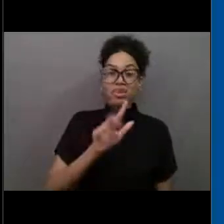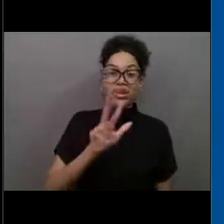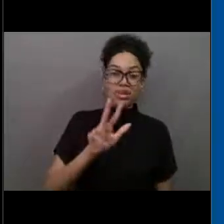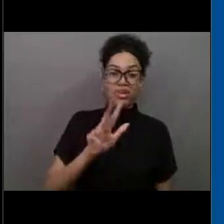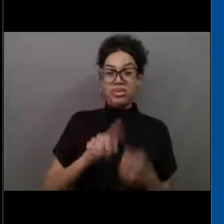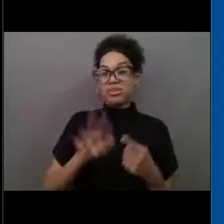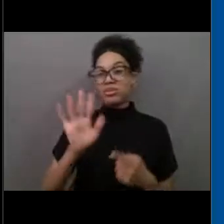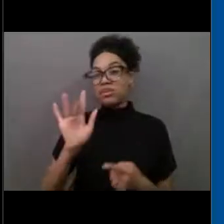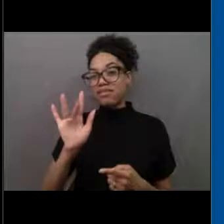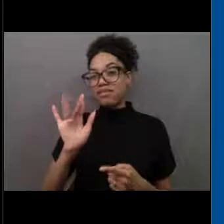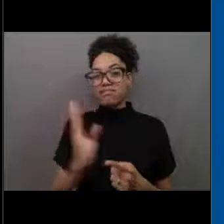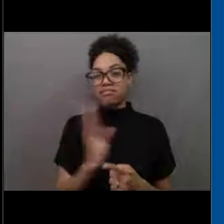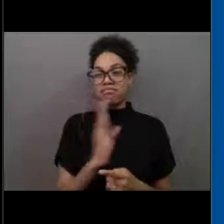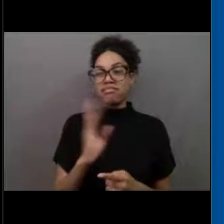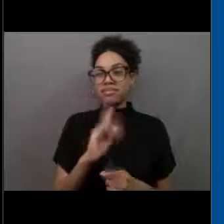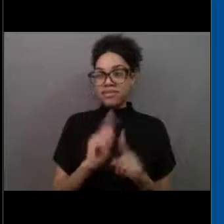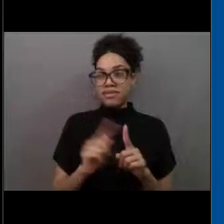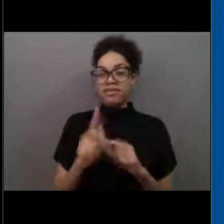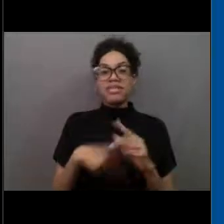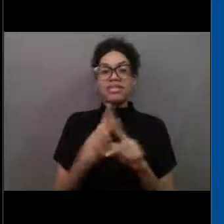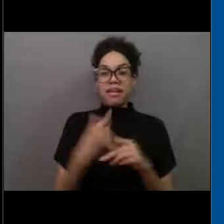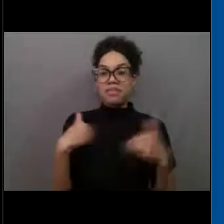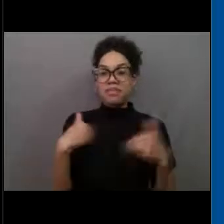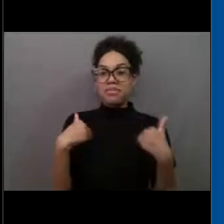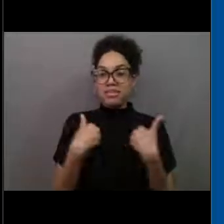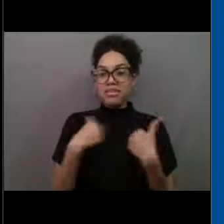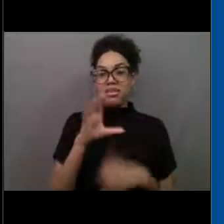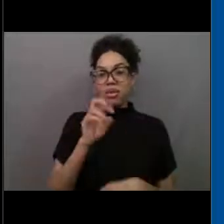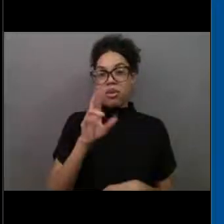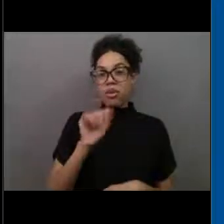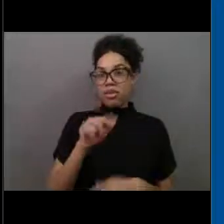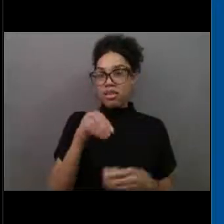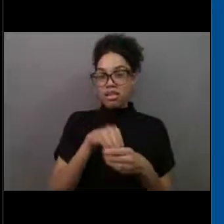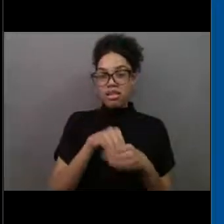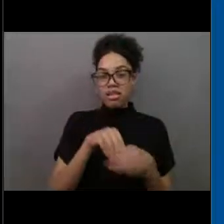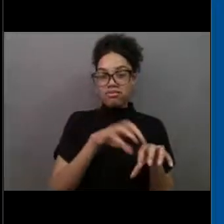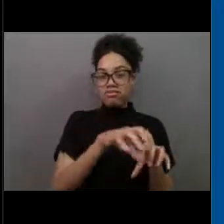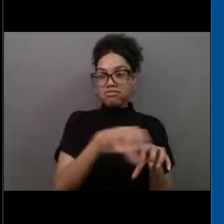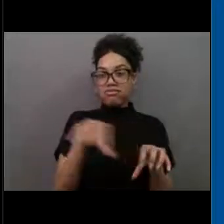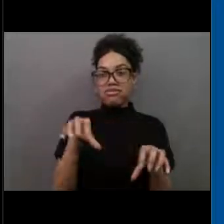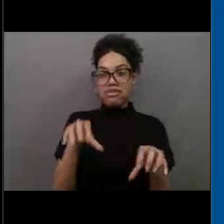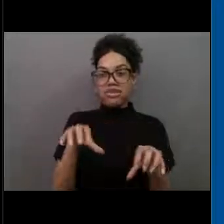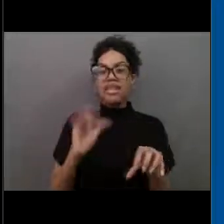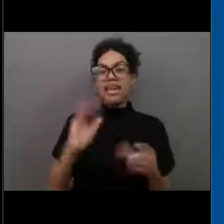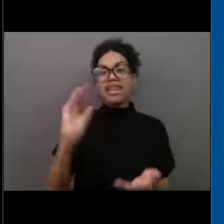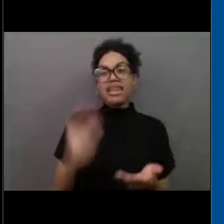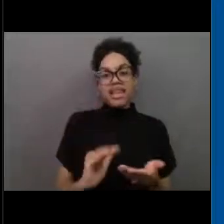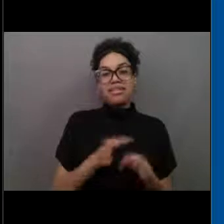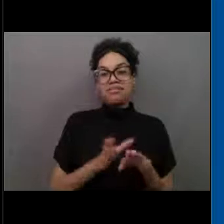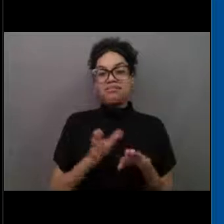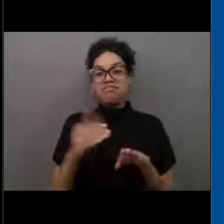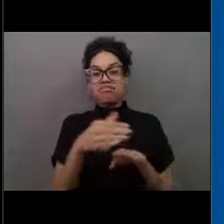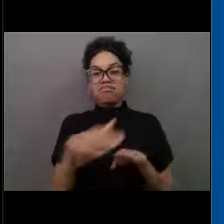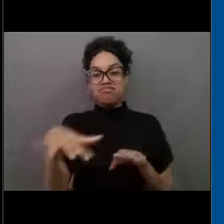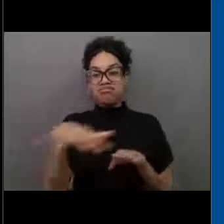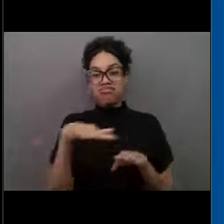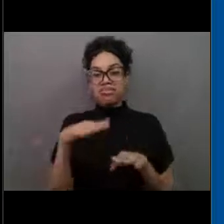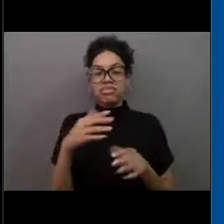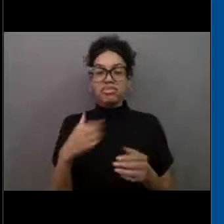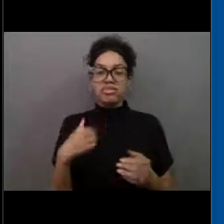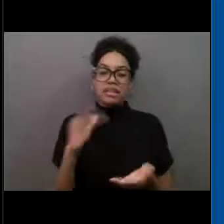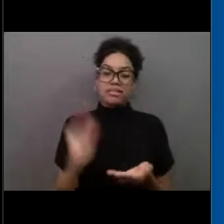25 different species of coral at the Flower Garden Banks, which is less than you're going to find in the rest of the Caribbean, but still we have a very balanced